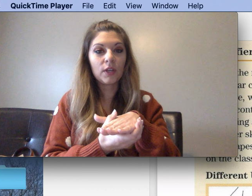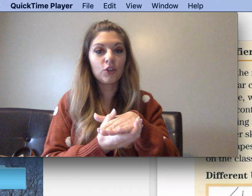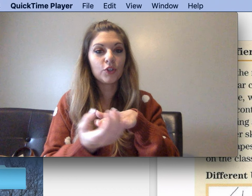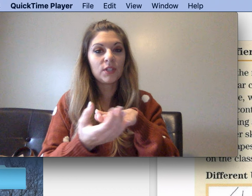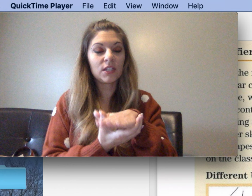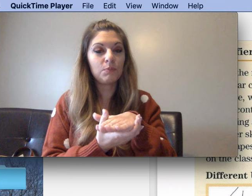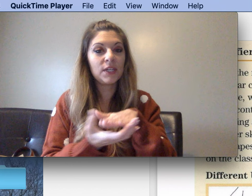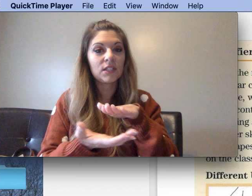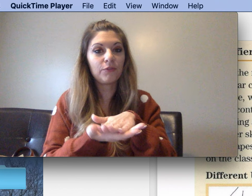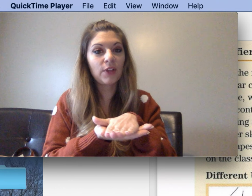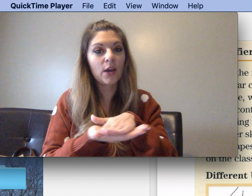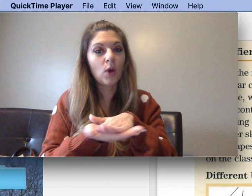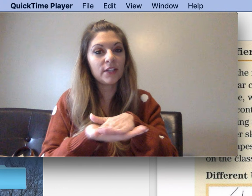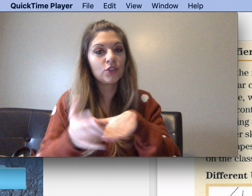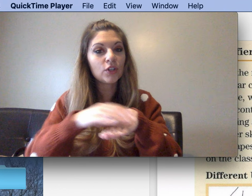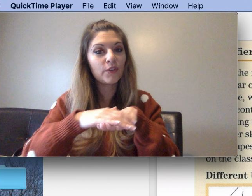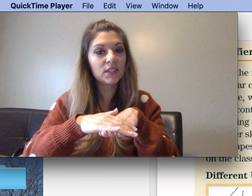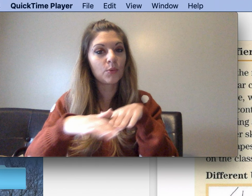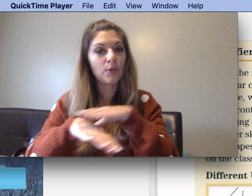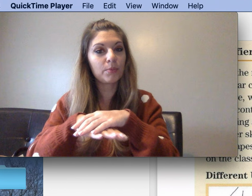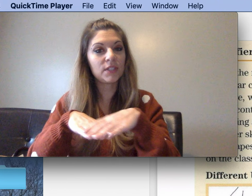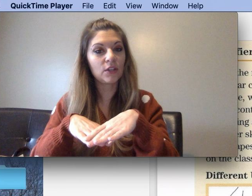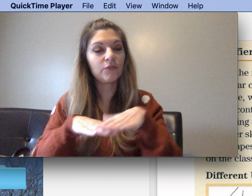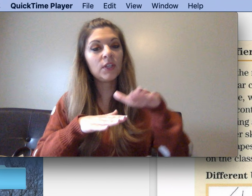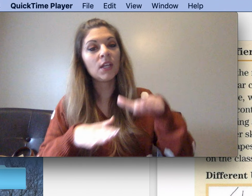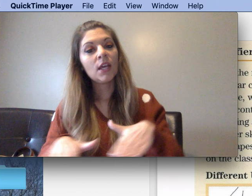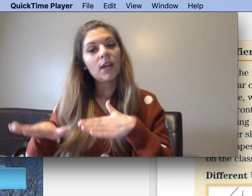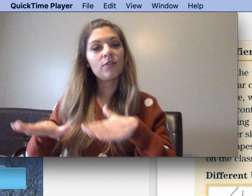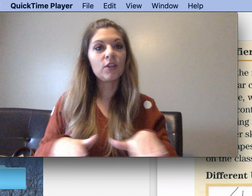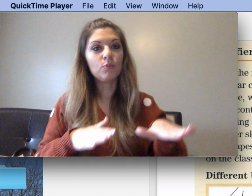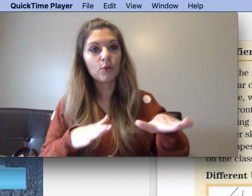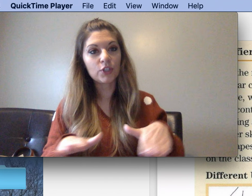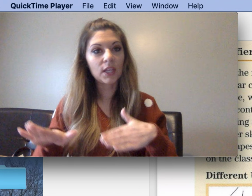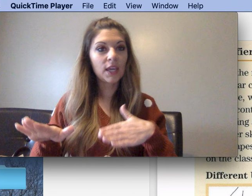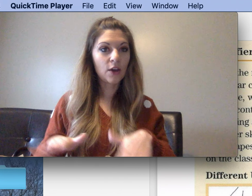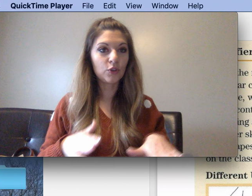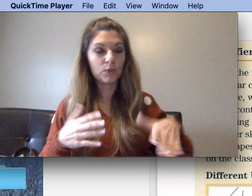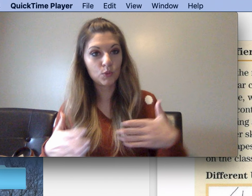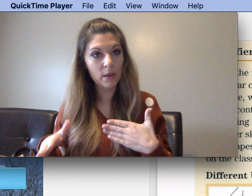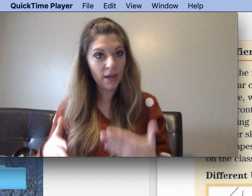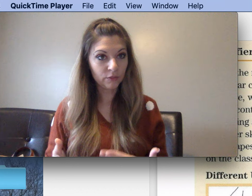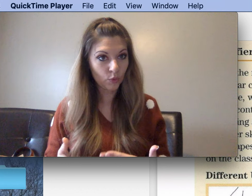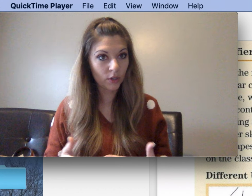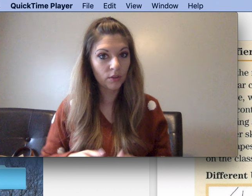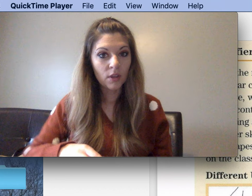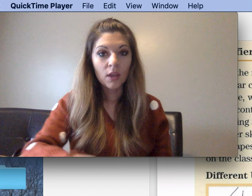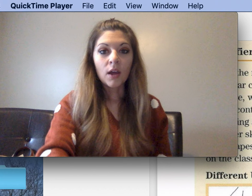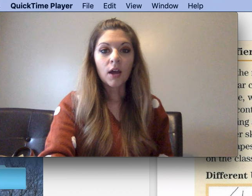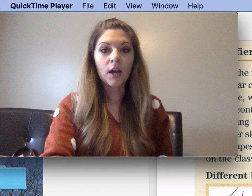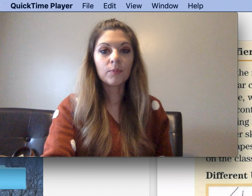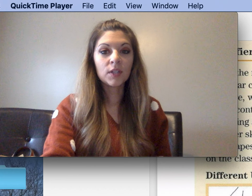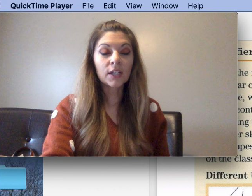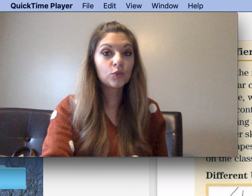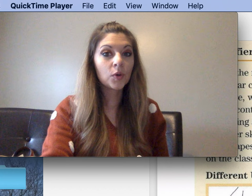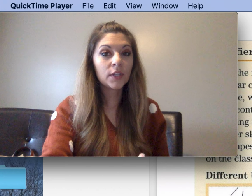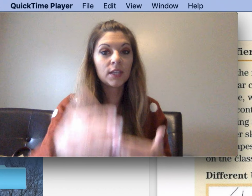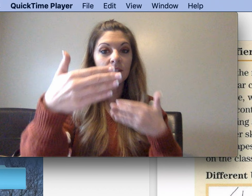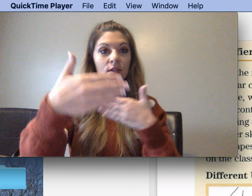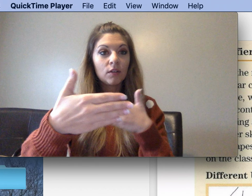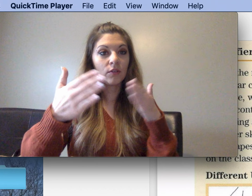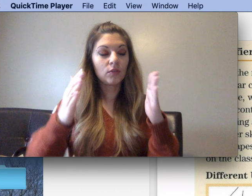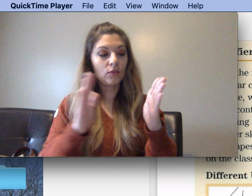so you're using this B. It's a flat, wide surface that would represent your feet, and then you motion like how you would sway back and forth. The next